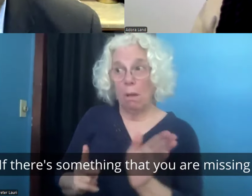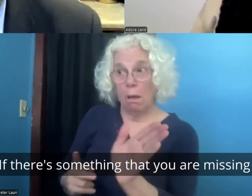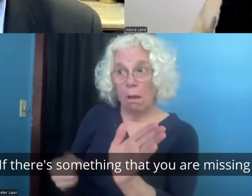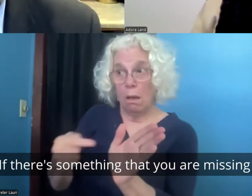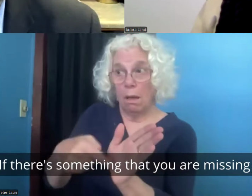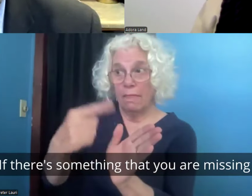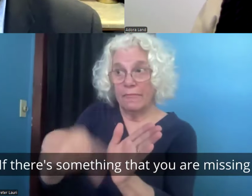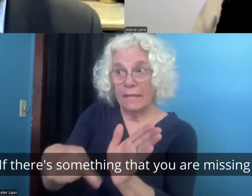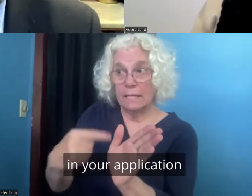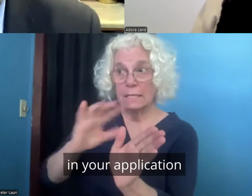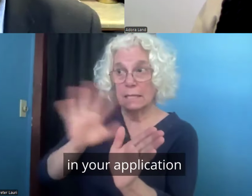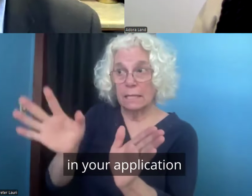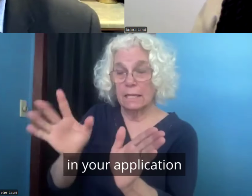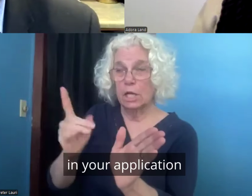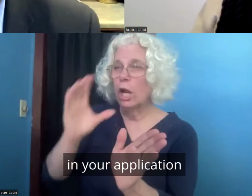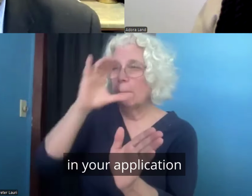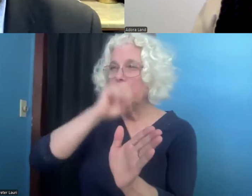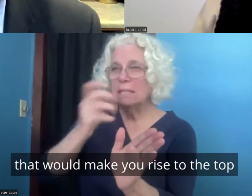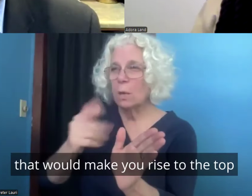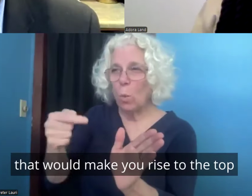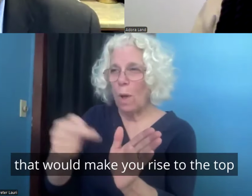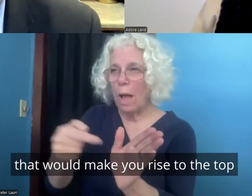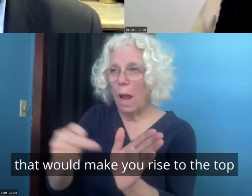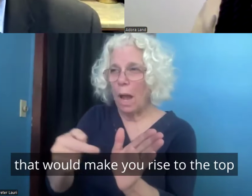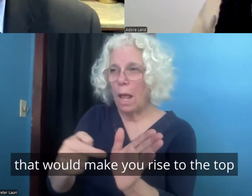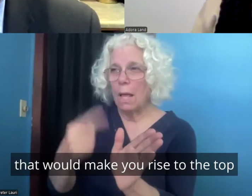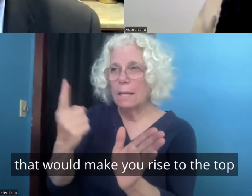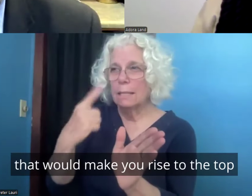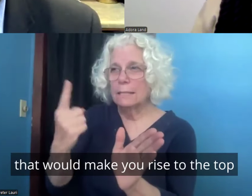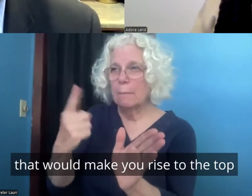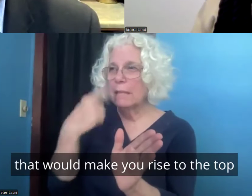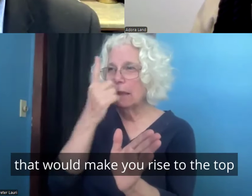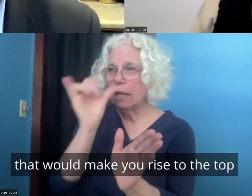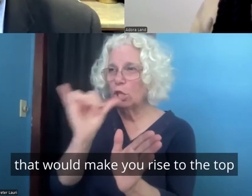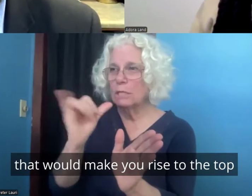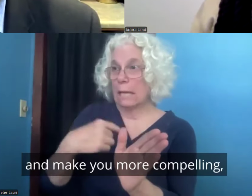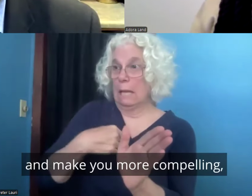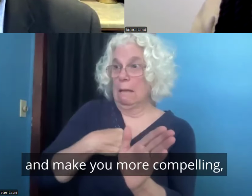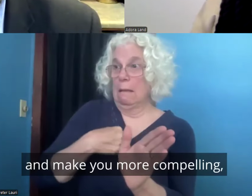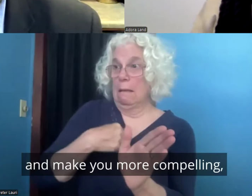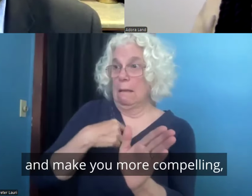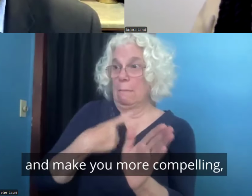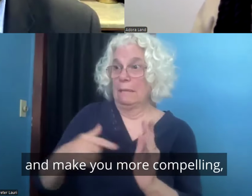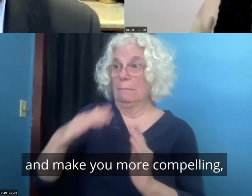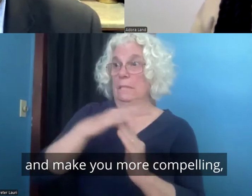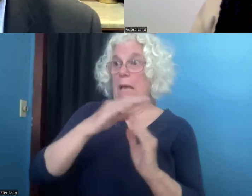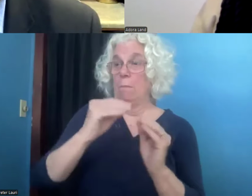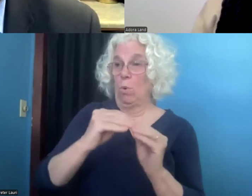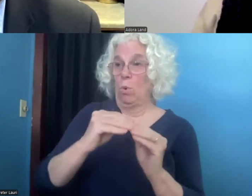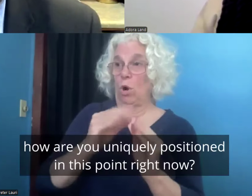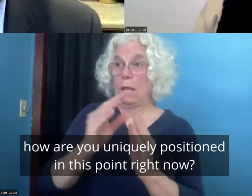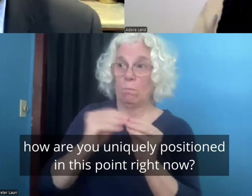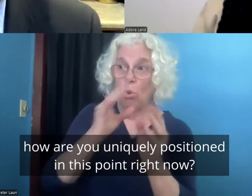there something that you are missing in your application that would make you rise to the top and make you more compelling? Like